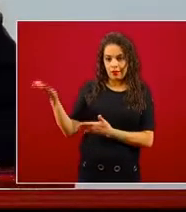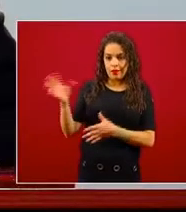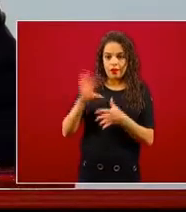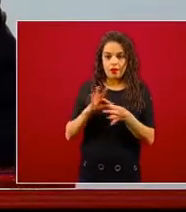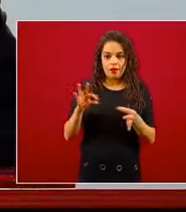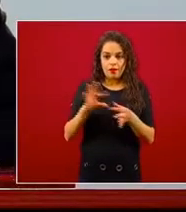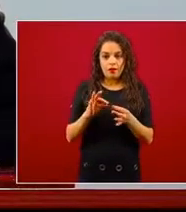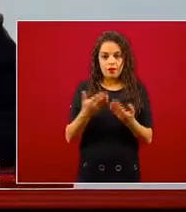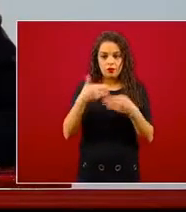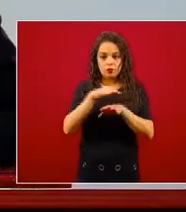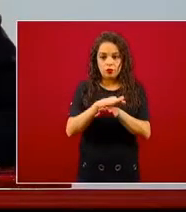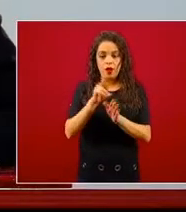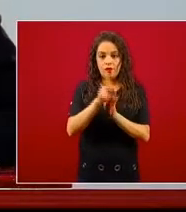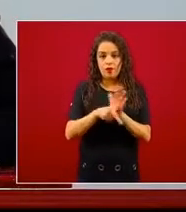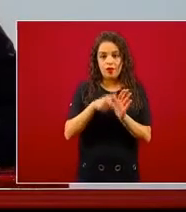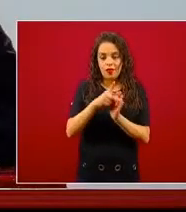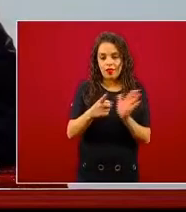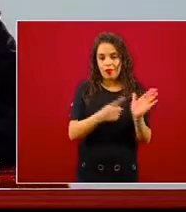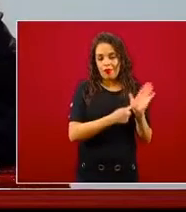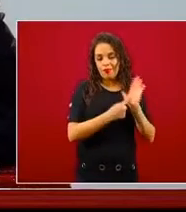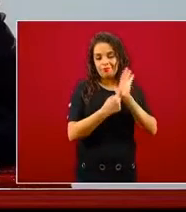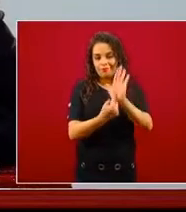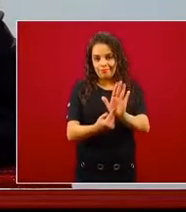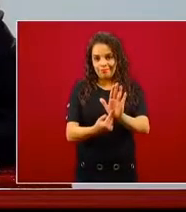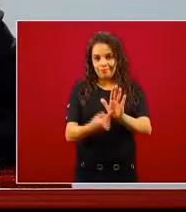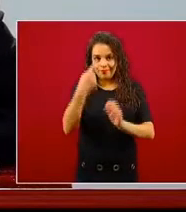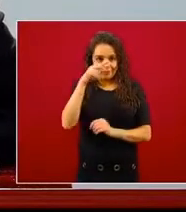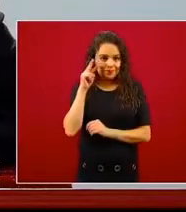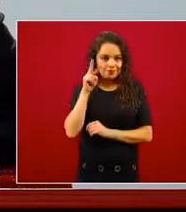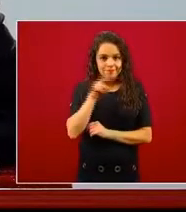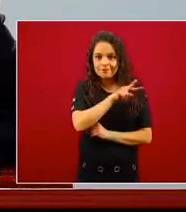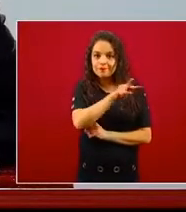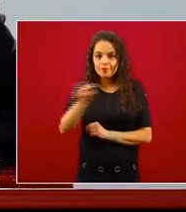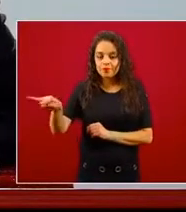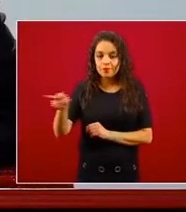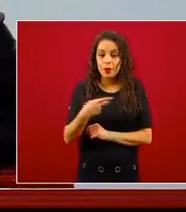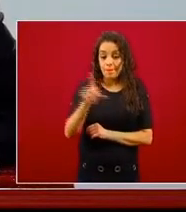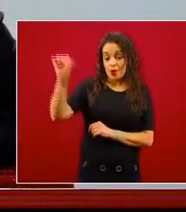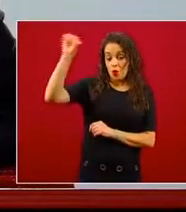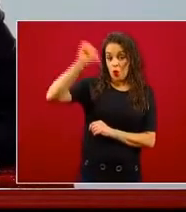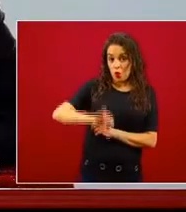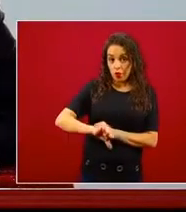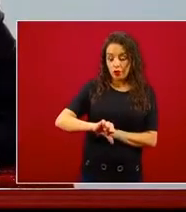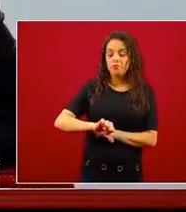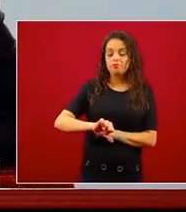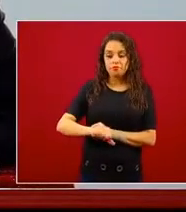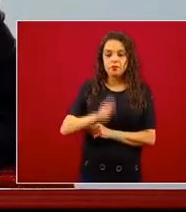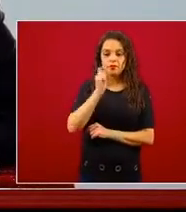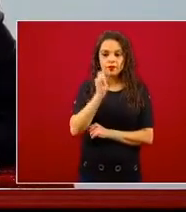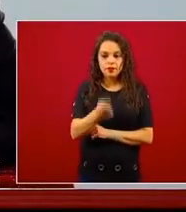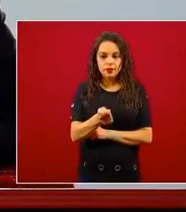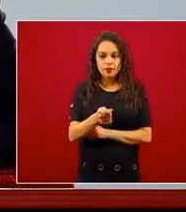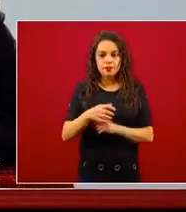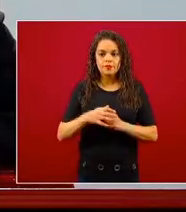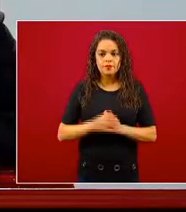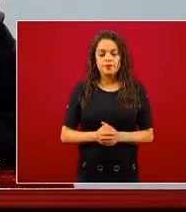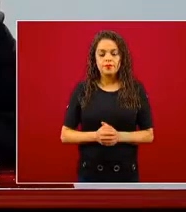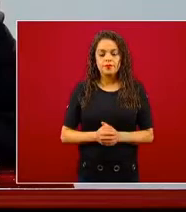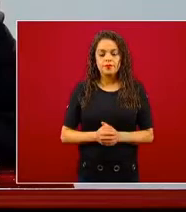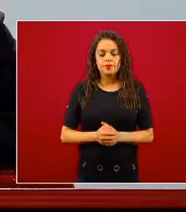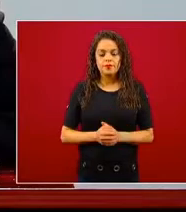Later on, when the doctor speaks, we're going to talk about a video that we're going to show.